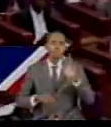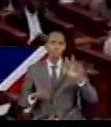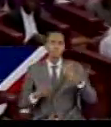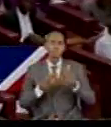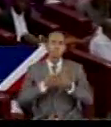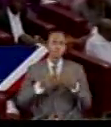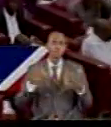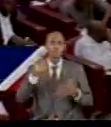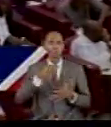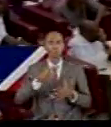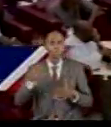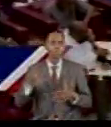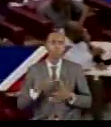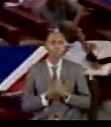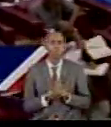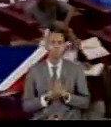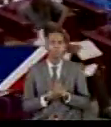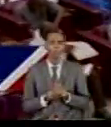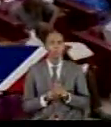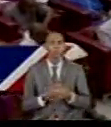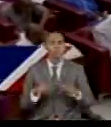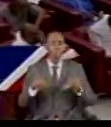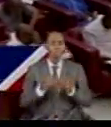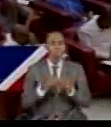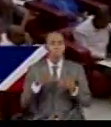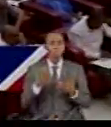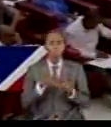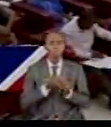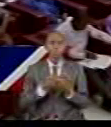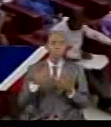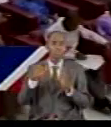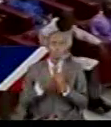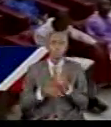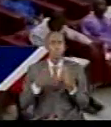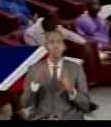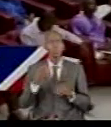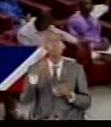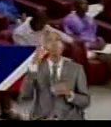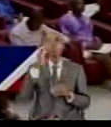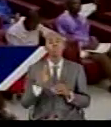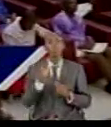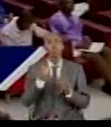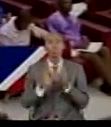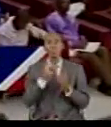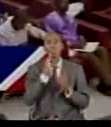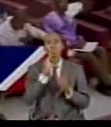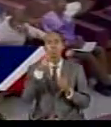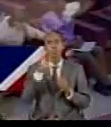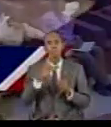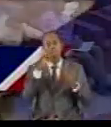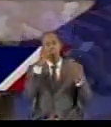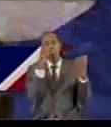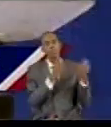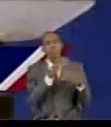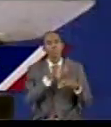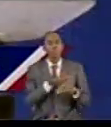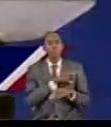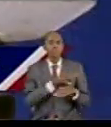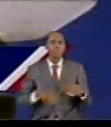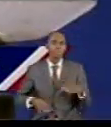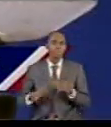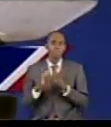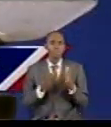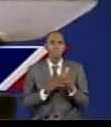3, verse 22, even the righteousness of God, which is by faith of Jesus Christ unto